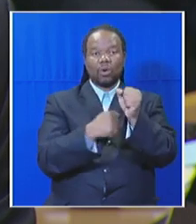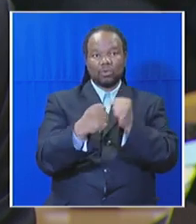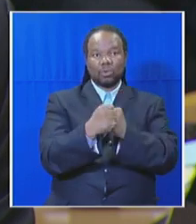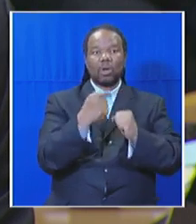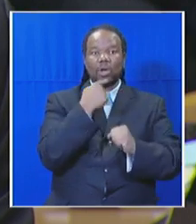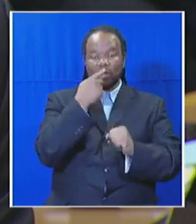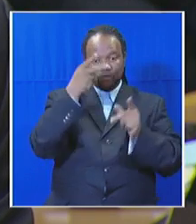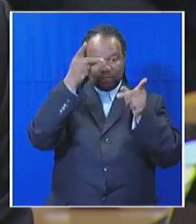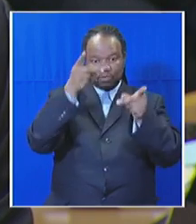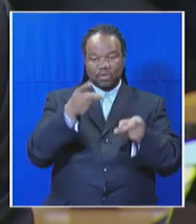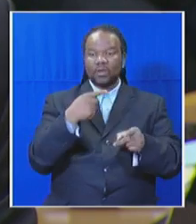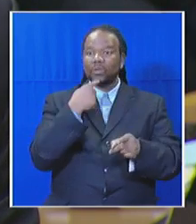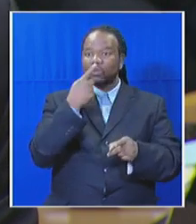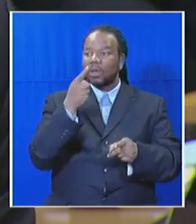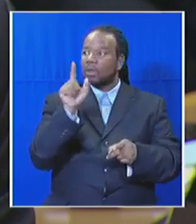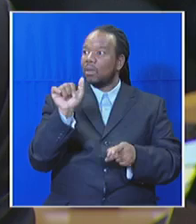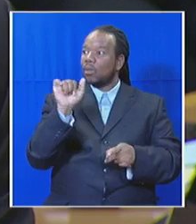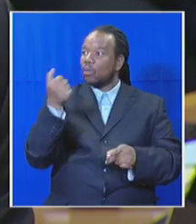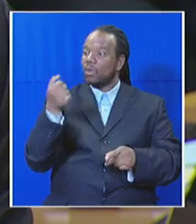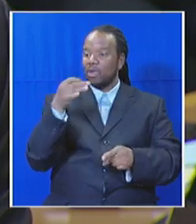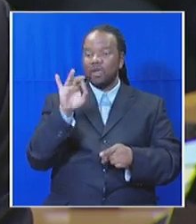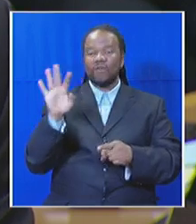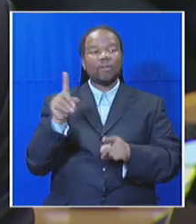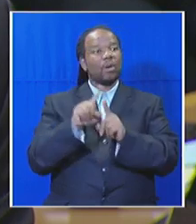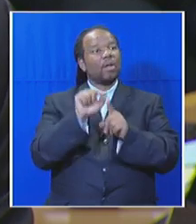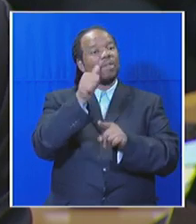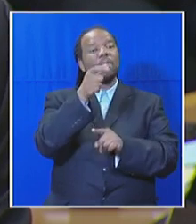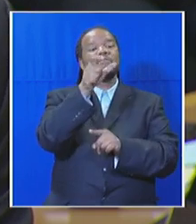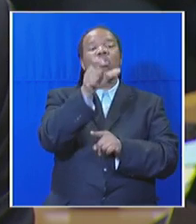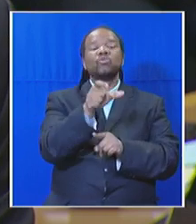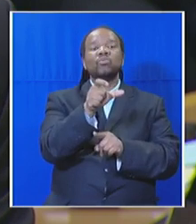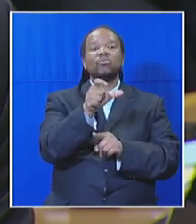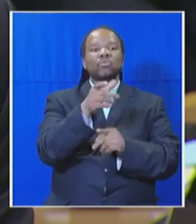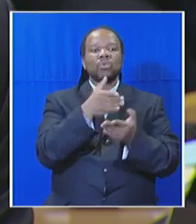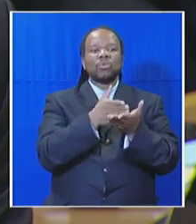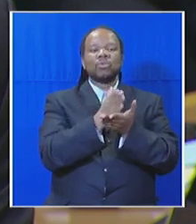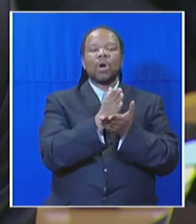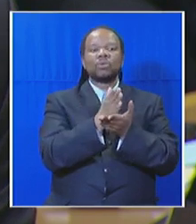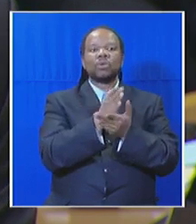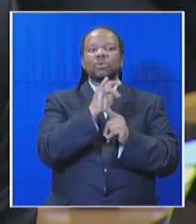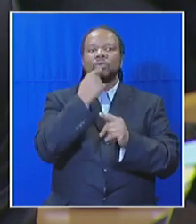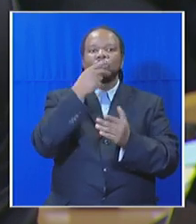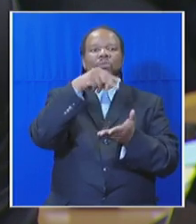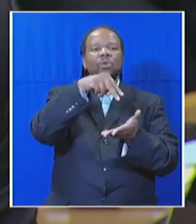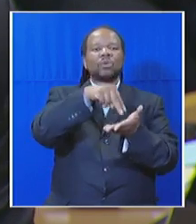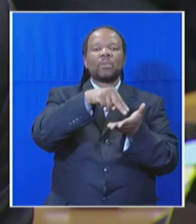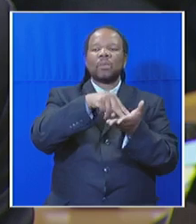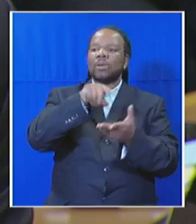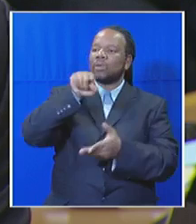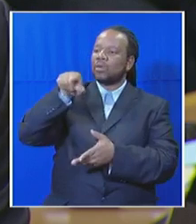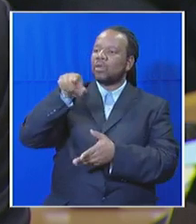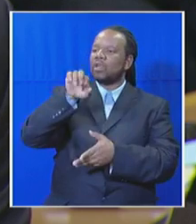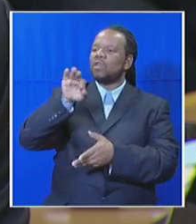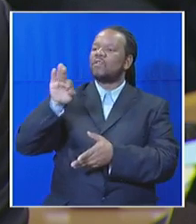no authority, none whatsoever, to stand up and make that statement as a statement of fact. We asking that